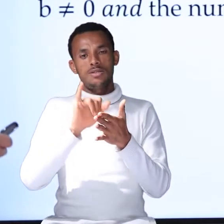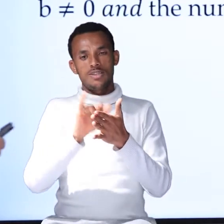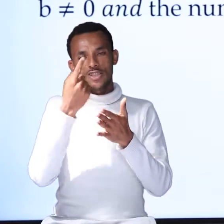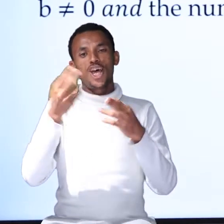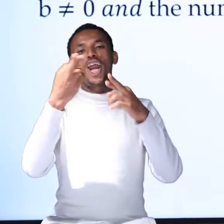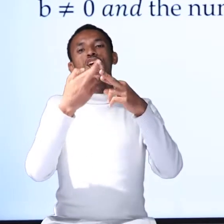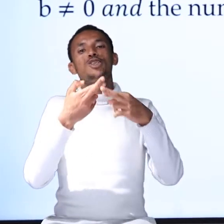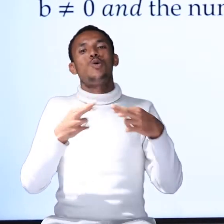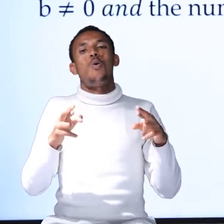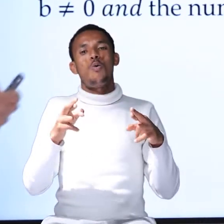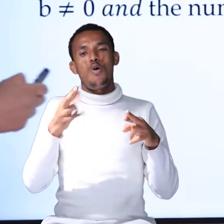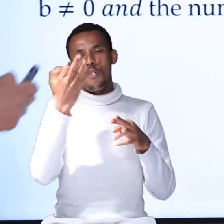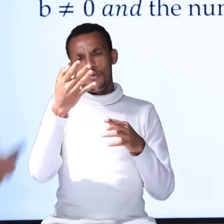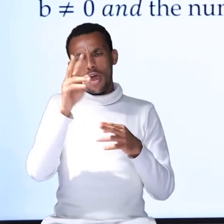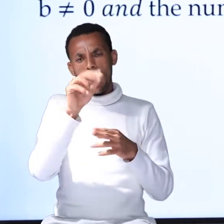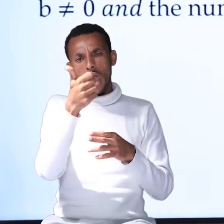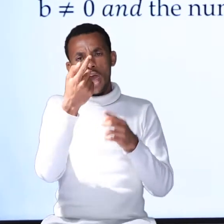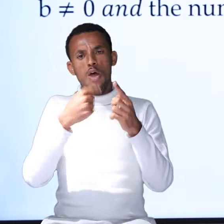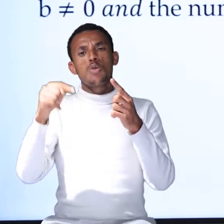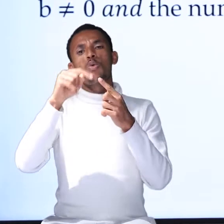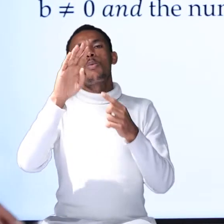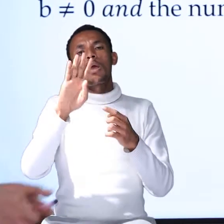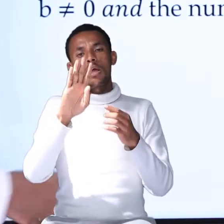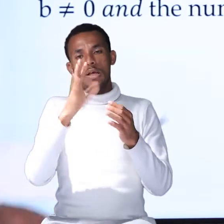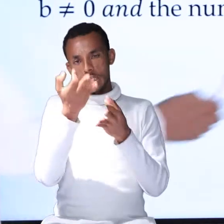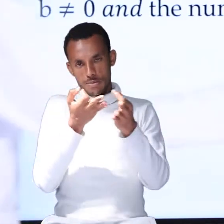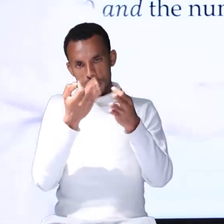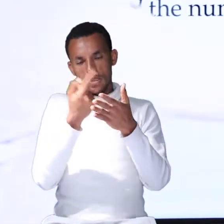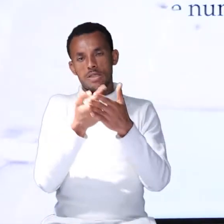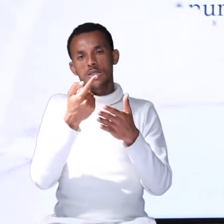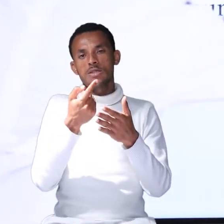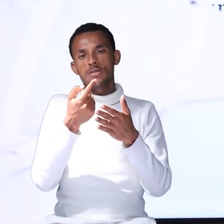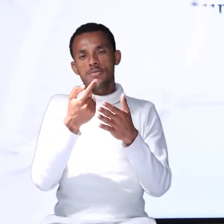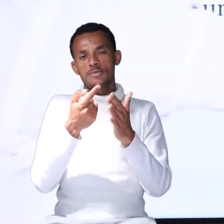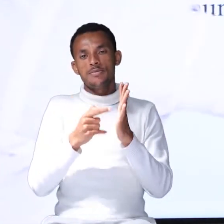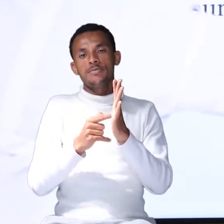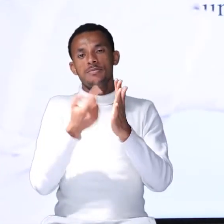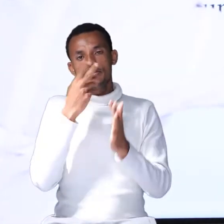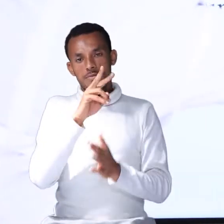the ratio of A to B is expressed in this notation,